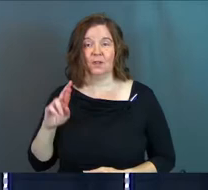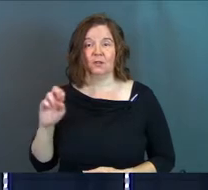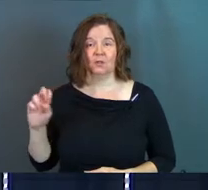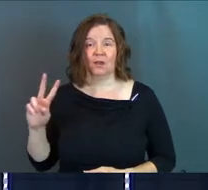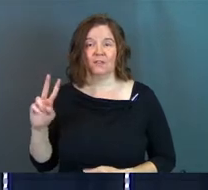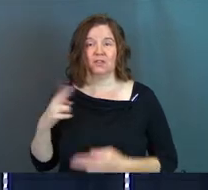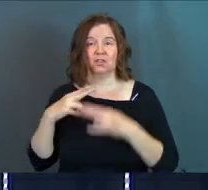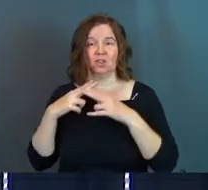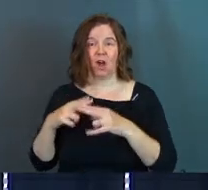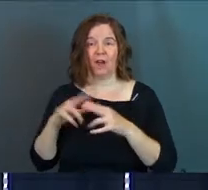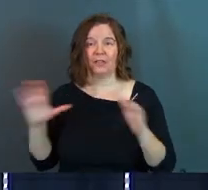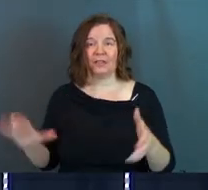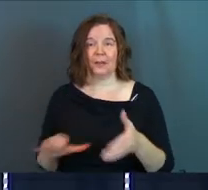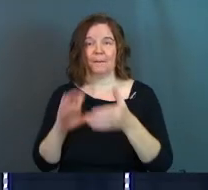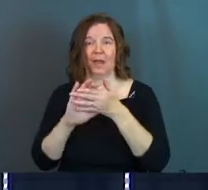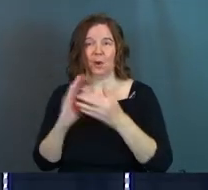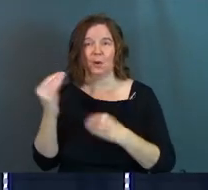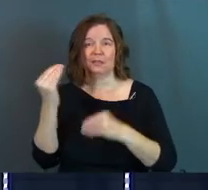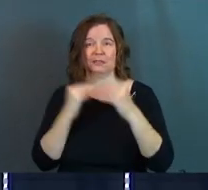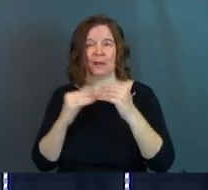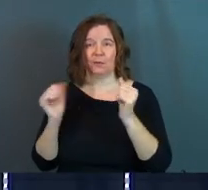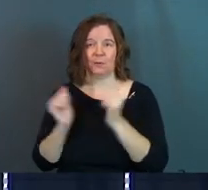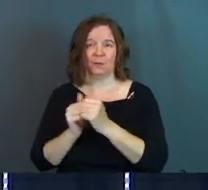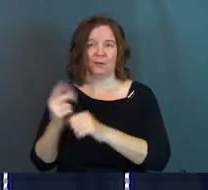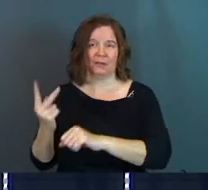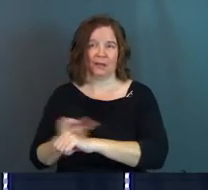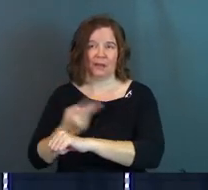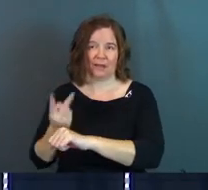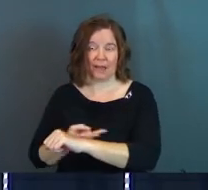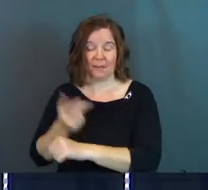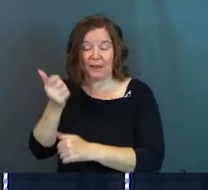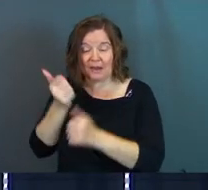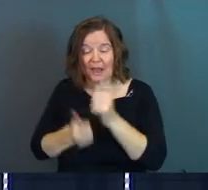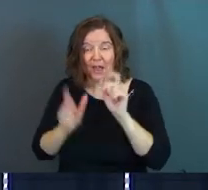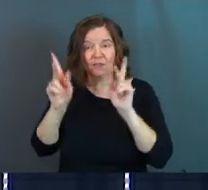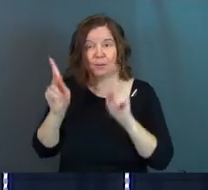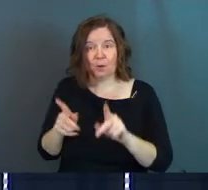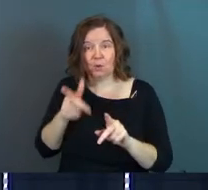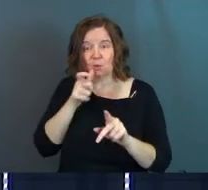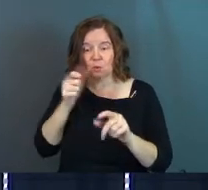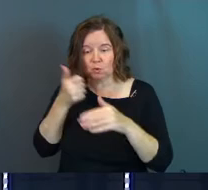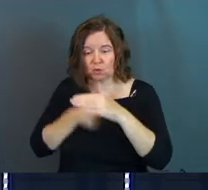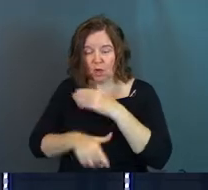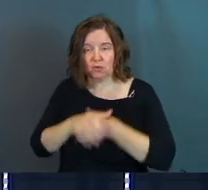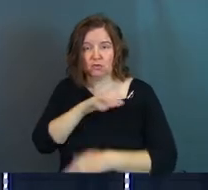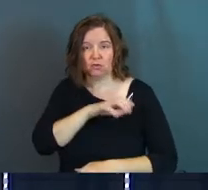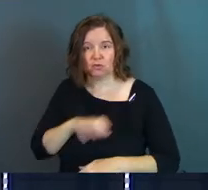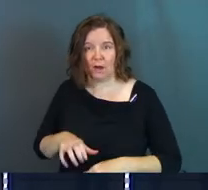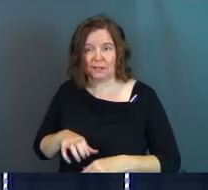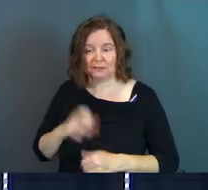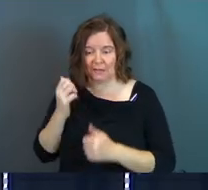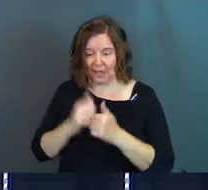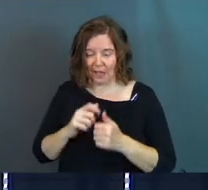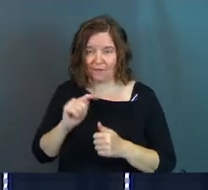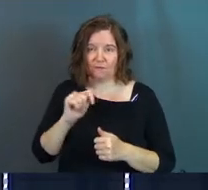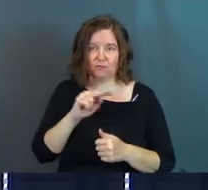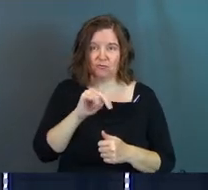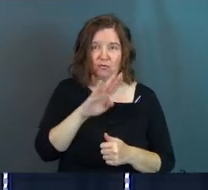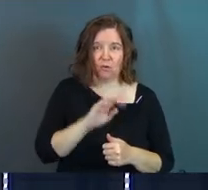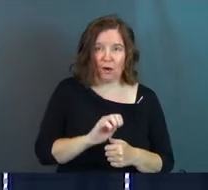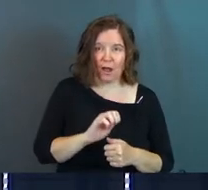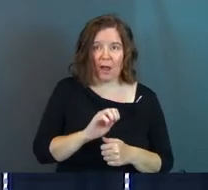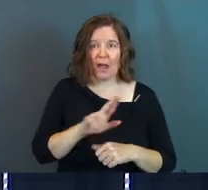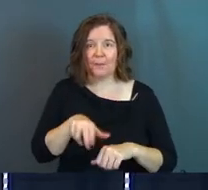Revelation calls it the marriage supper of the Lamb. And every single person who is under Christ, every tribe,